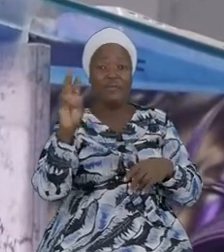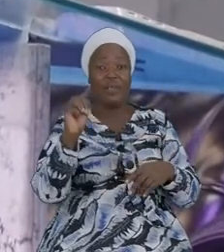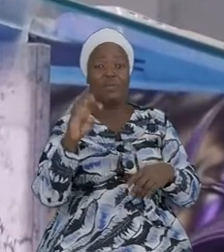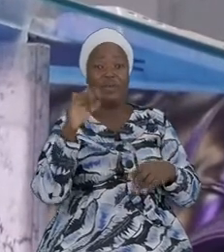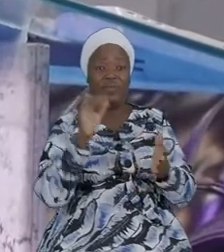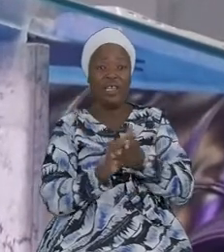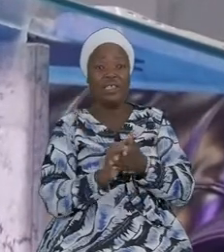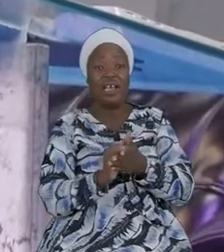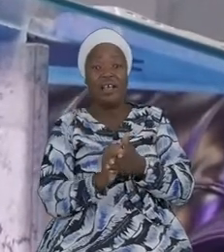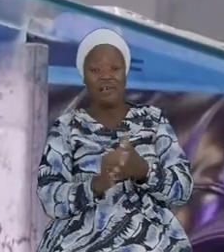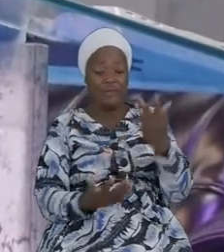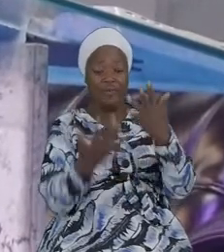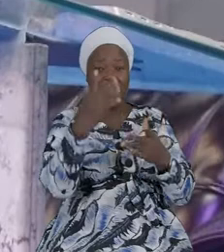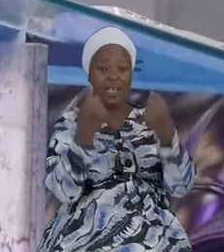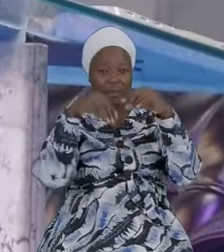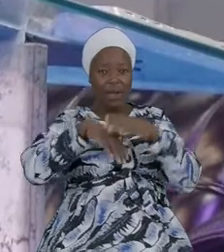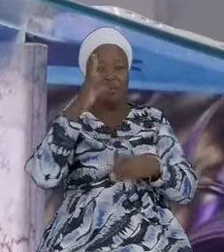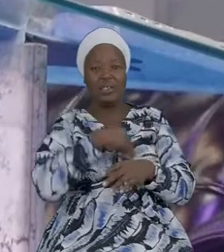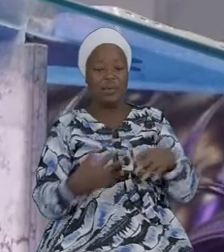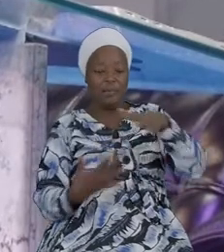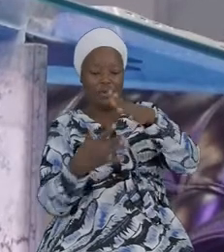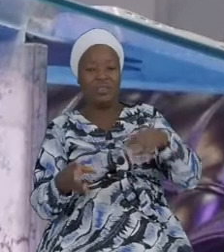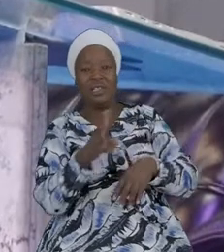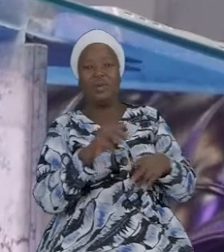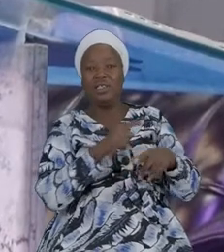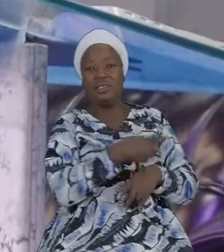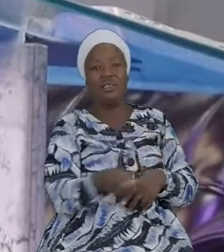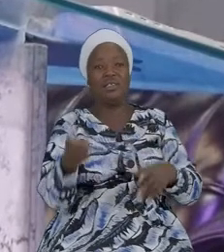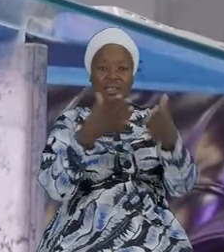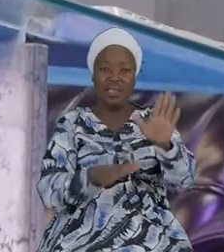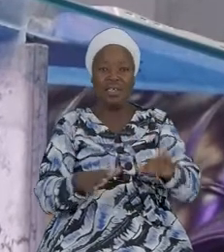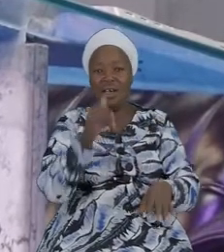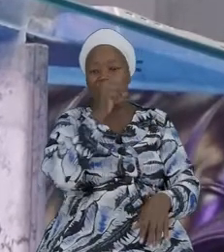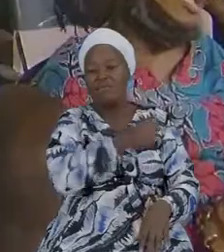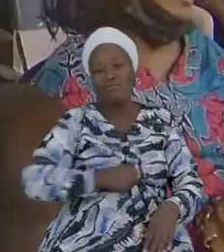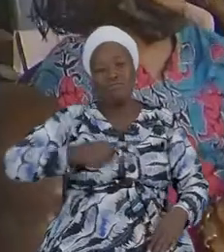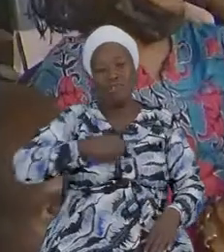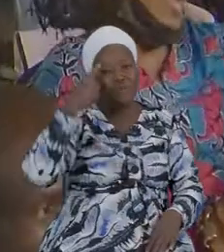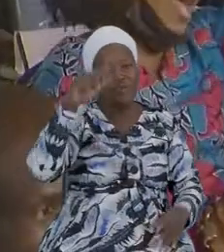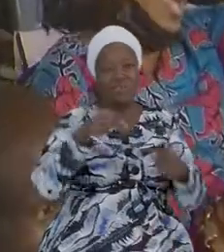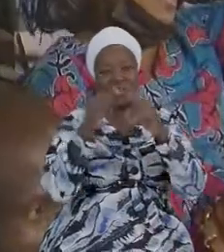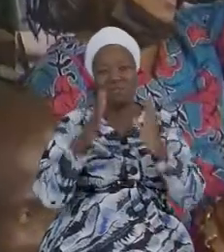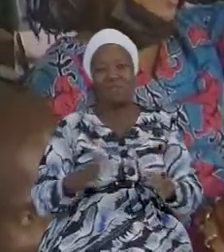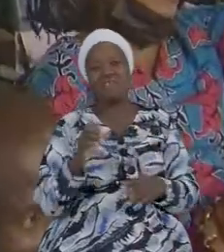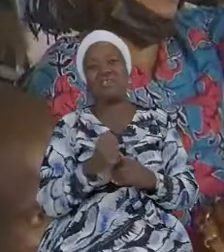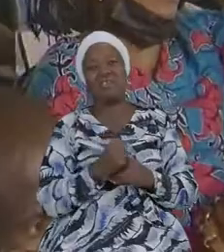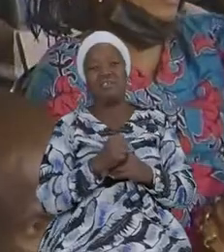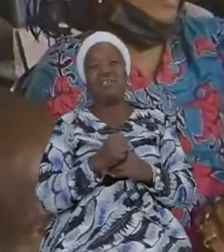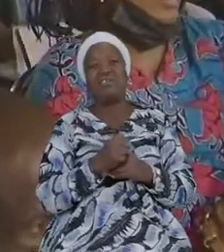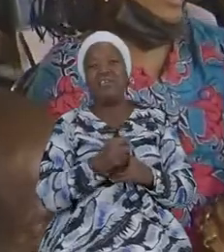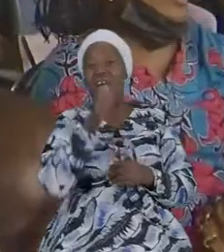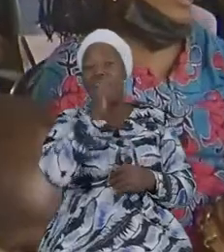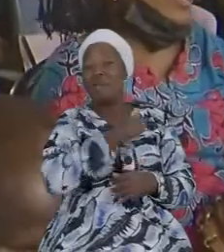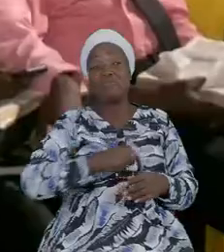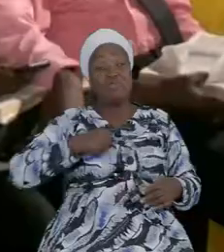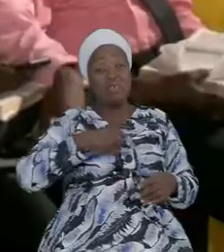came out and burnt them, and they died. I'm sorry for your enemies. I'm